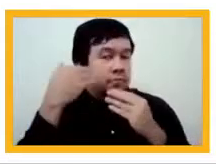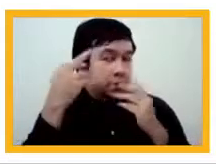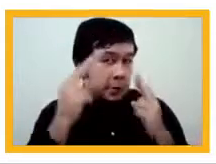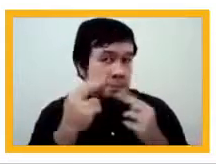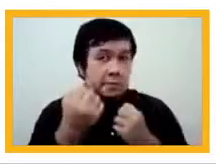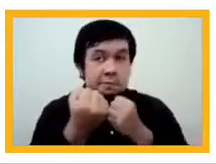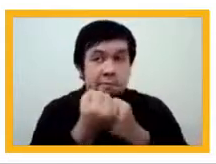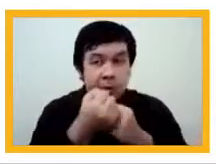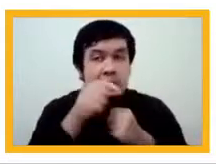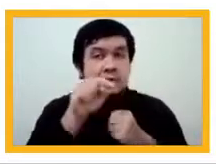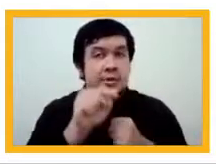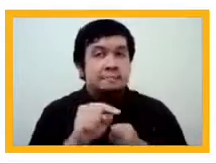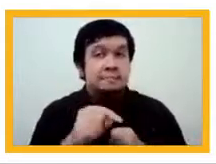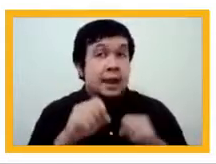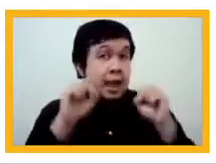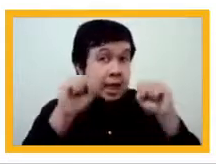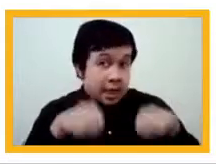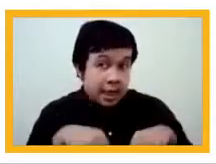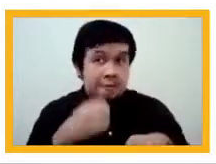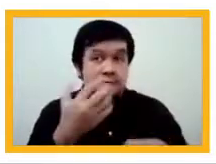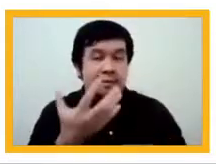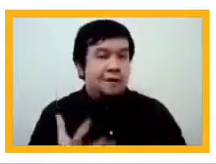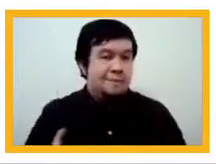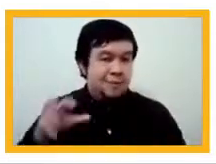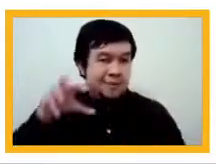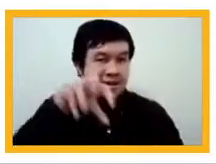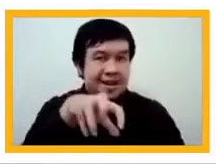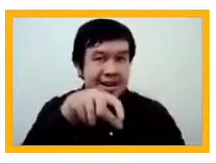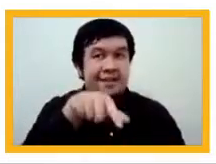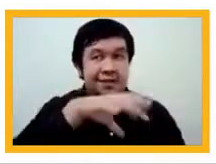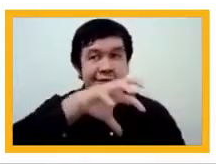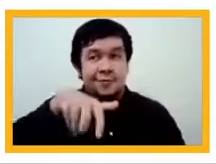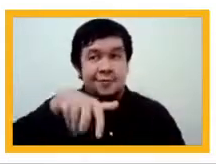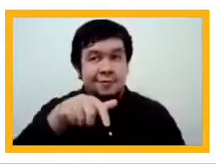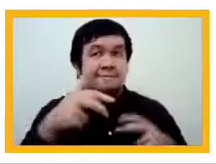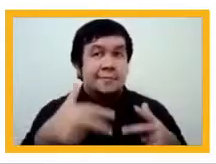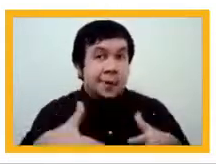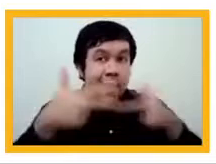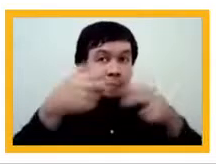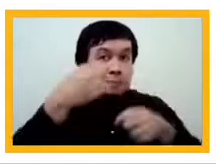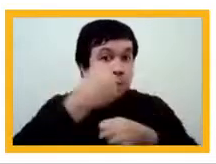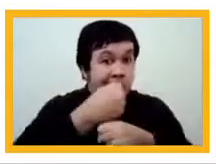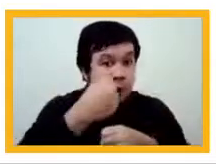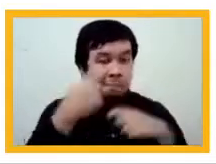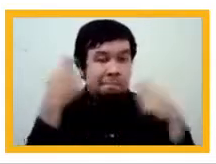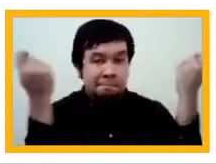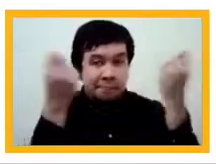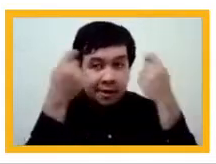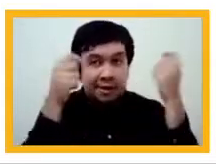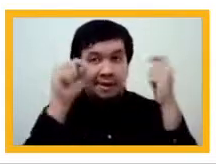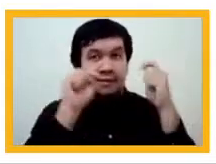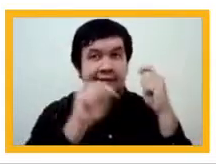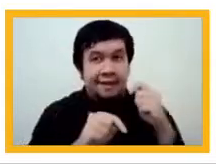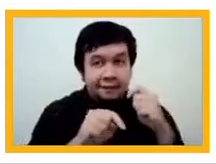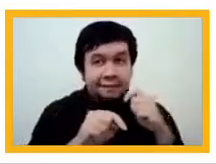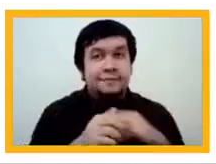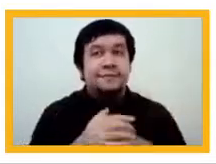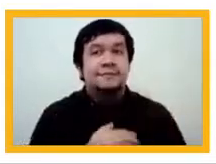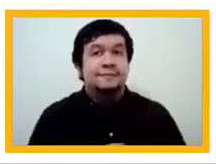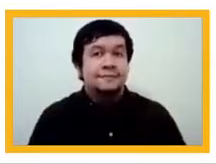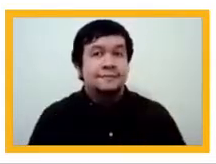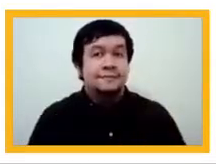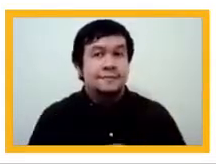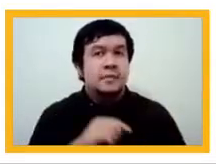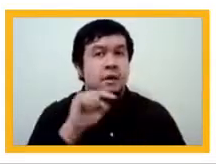in Bangladesh and the Sri Lanka. BDjobs.com is the largest Bangladesh, you know, job matching site. And there